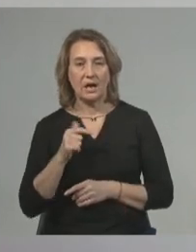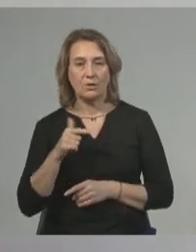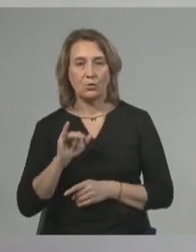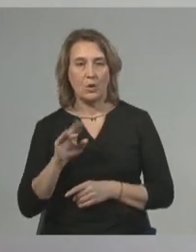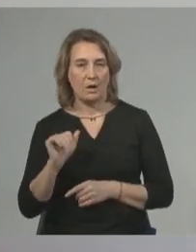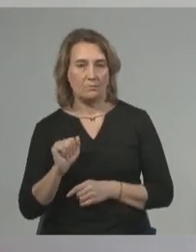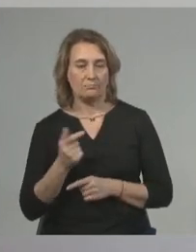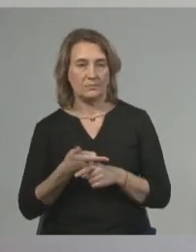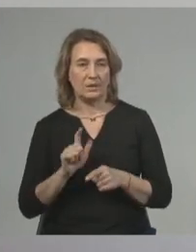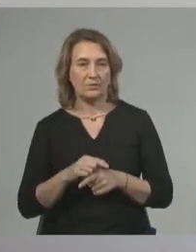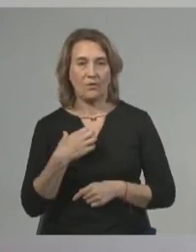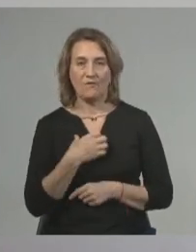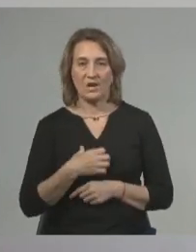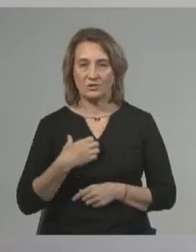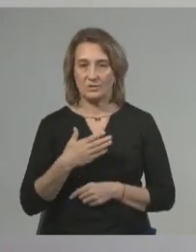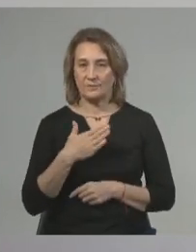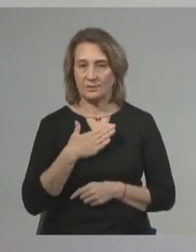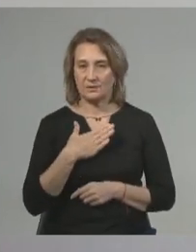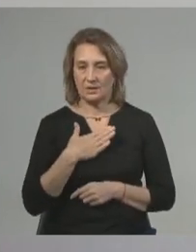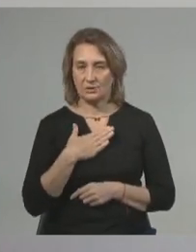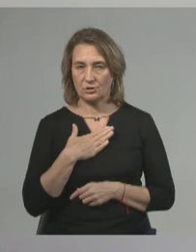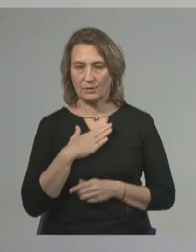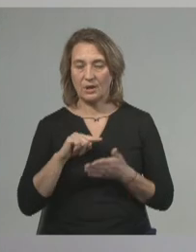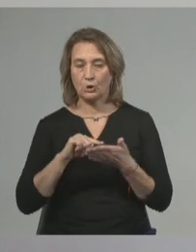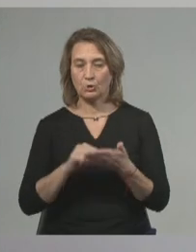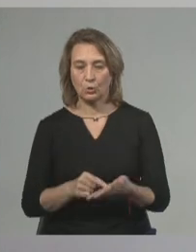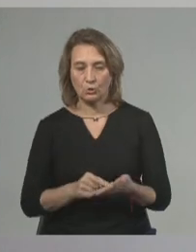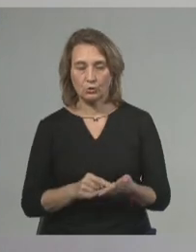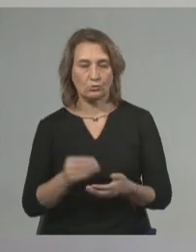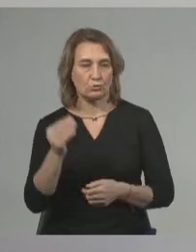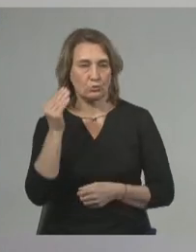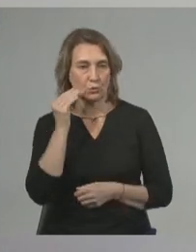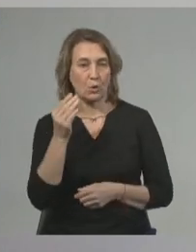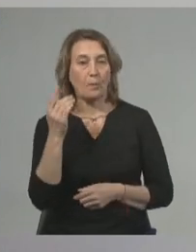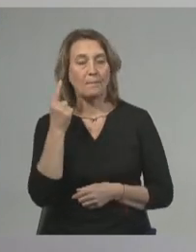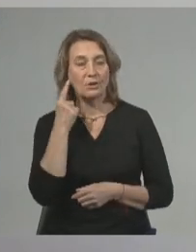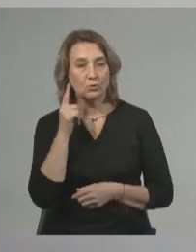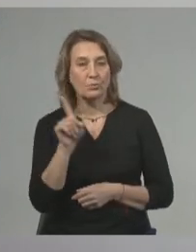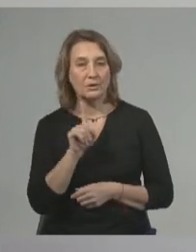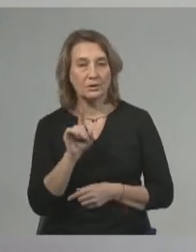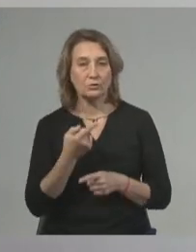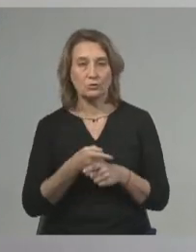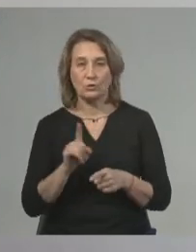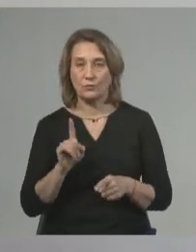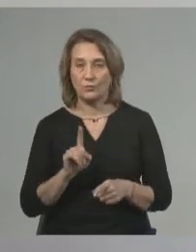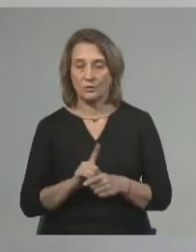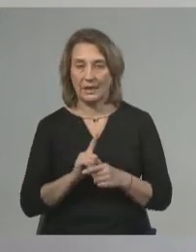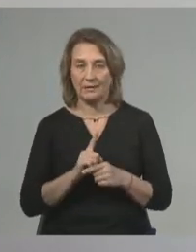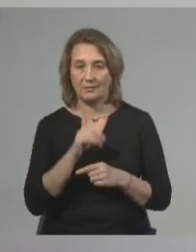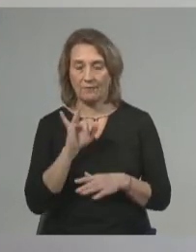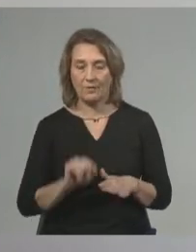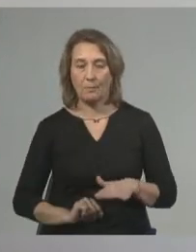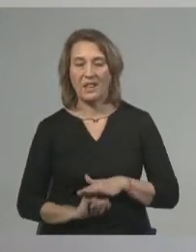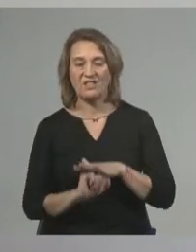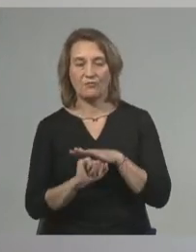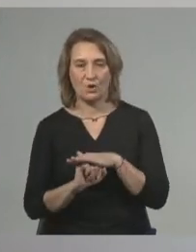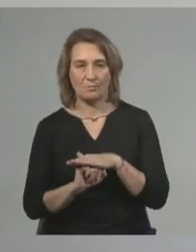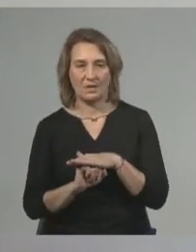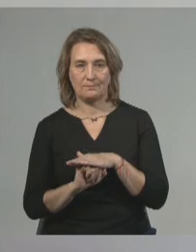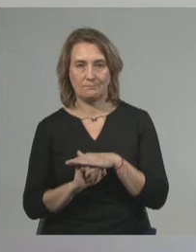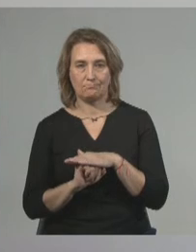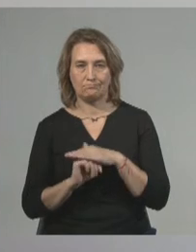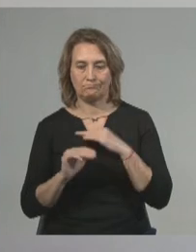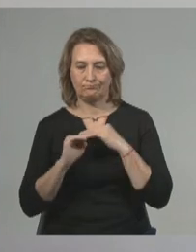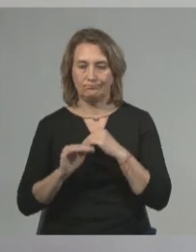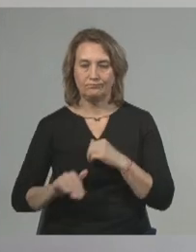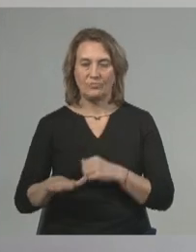perspective is to think of the these technology platforms not as the most important part of the